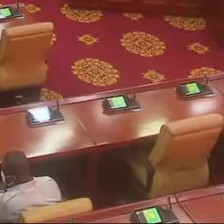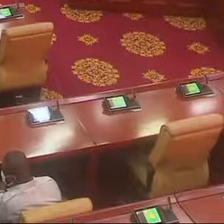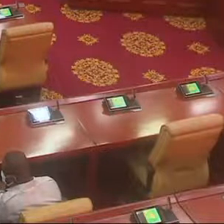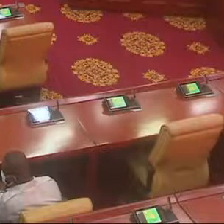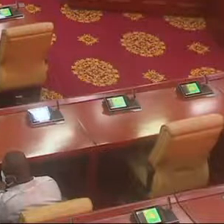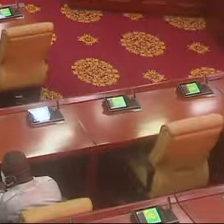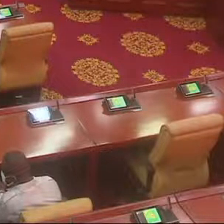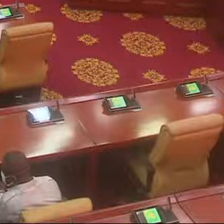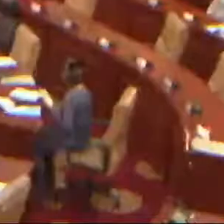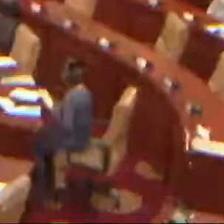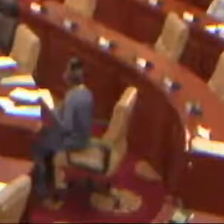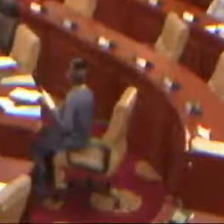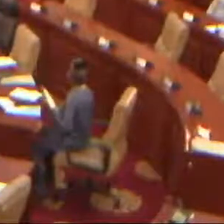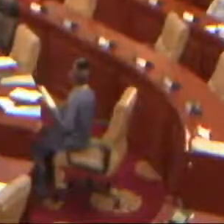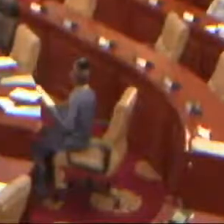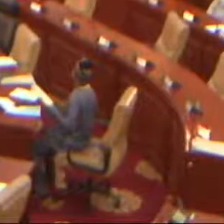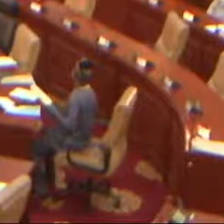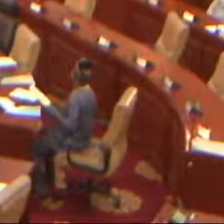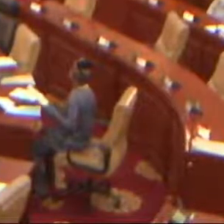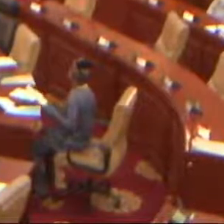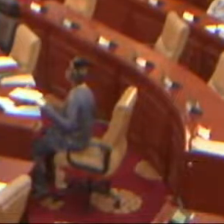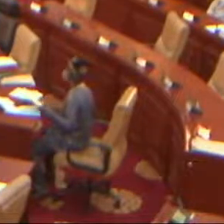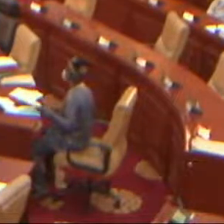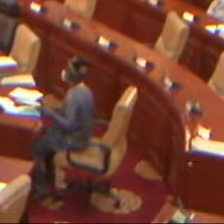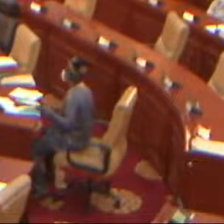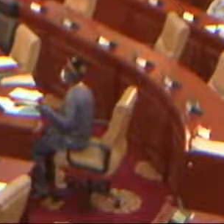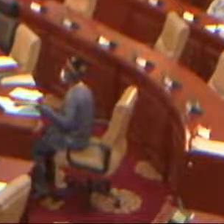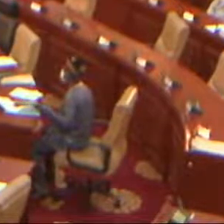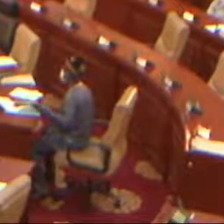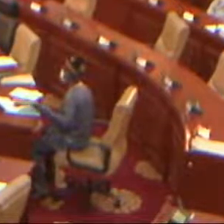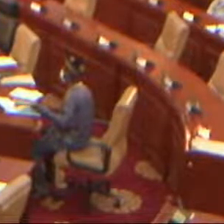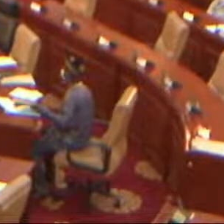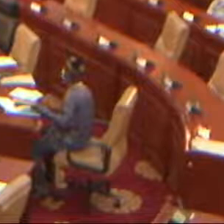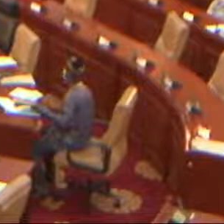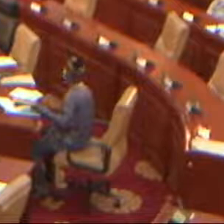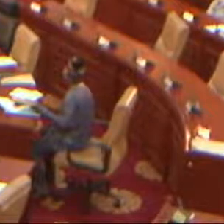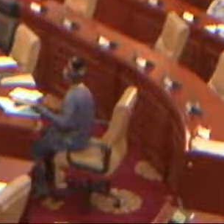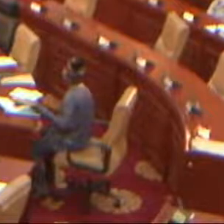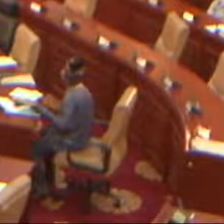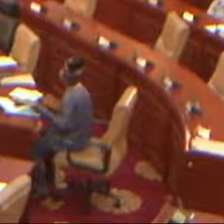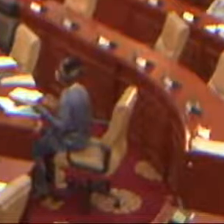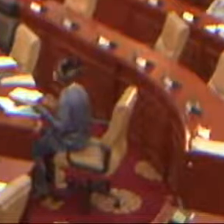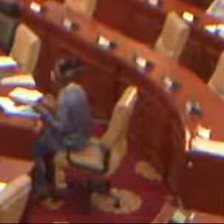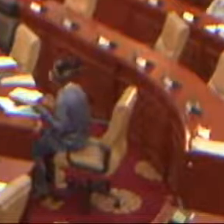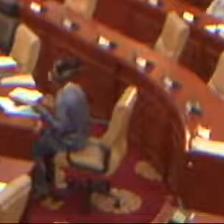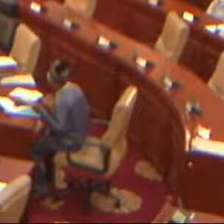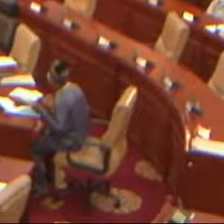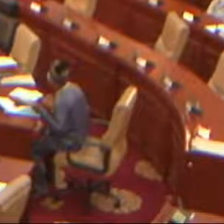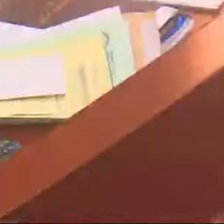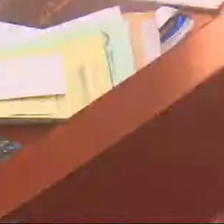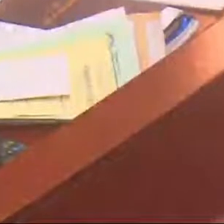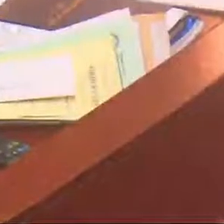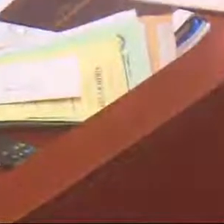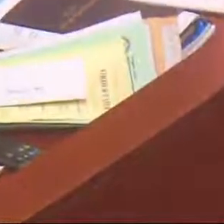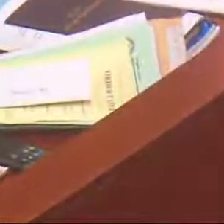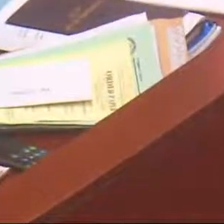I wish to inform you that the Right Honorable Speaker is unavoidably absent,